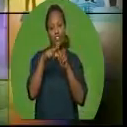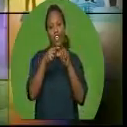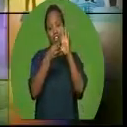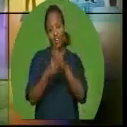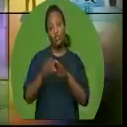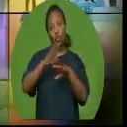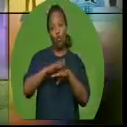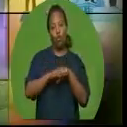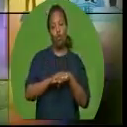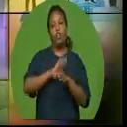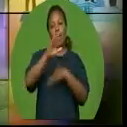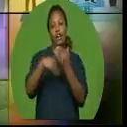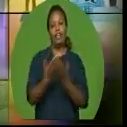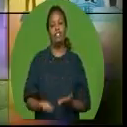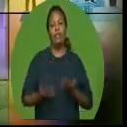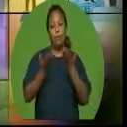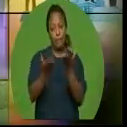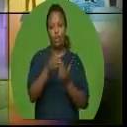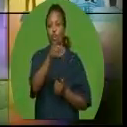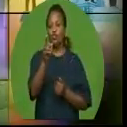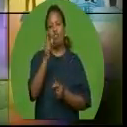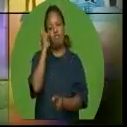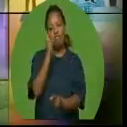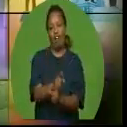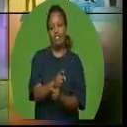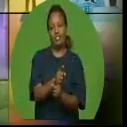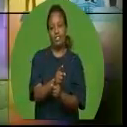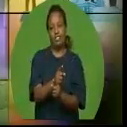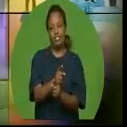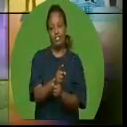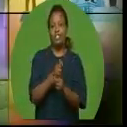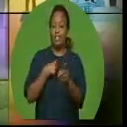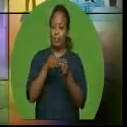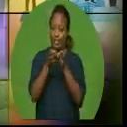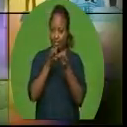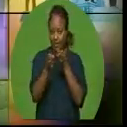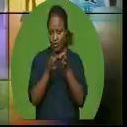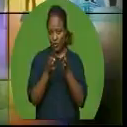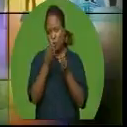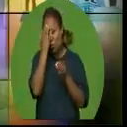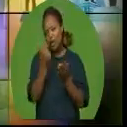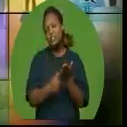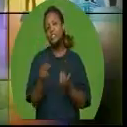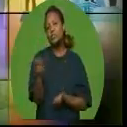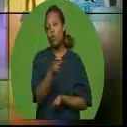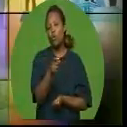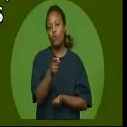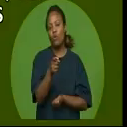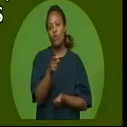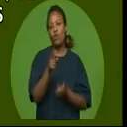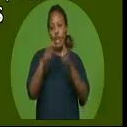positive effect on the aggregate supply, you are right. Let me explain why this is so.